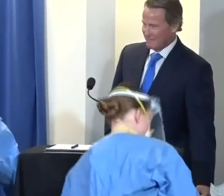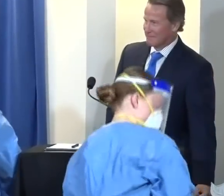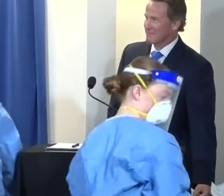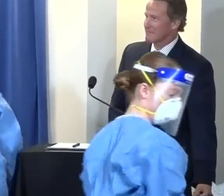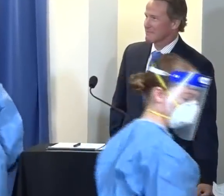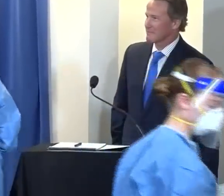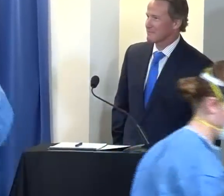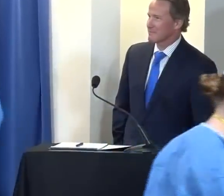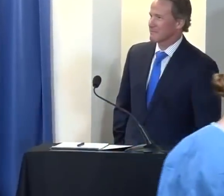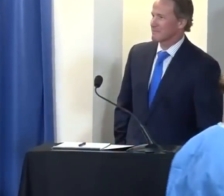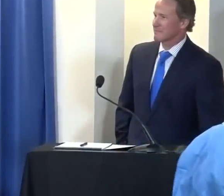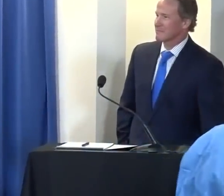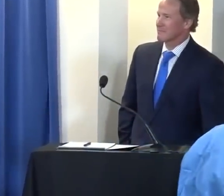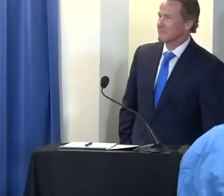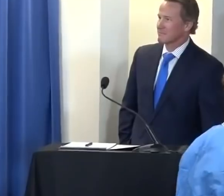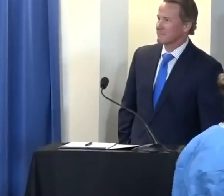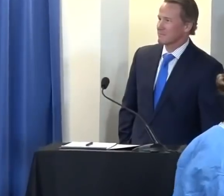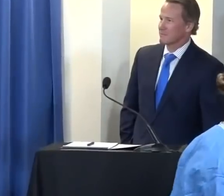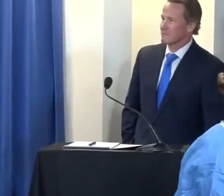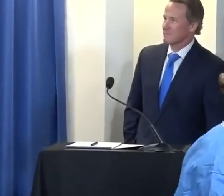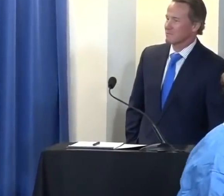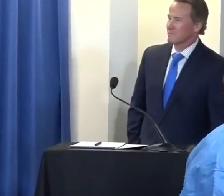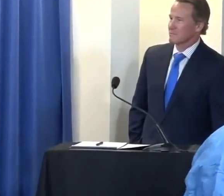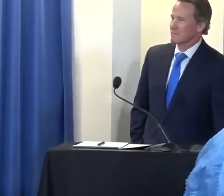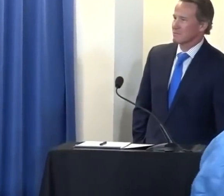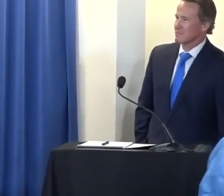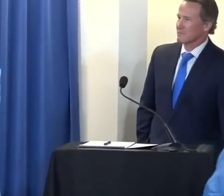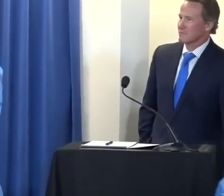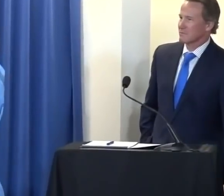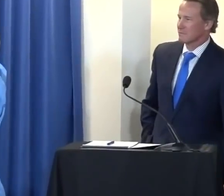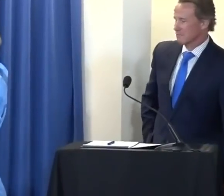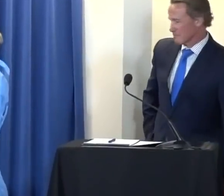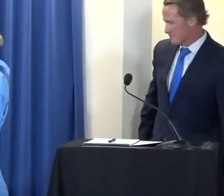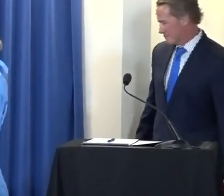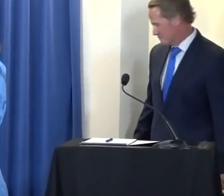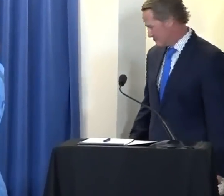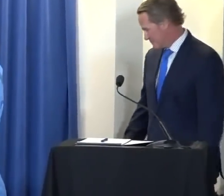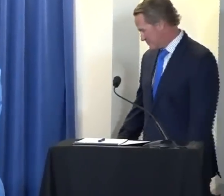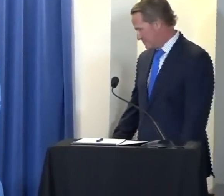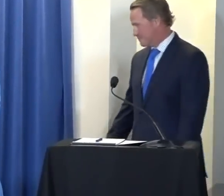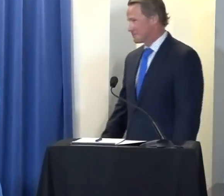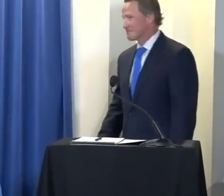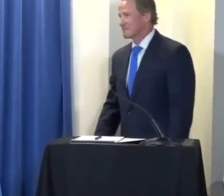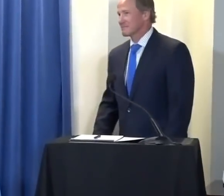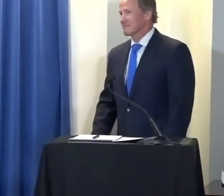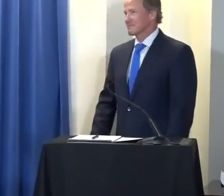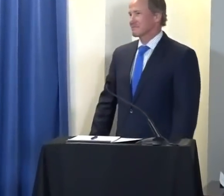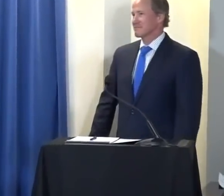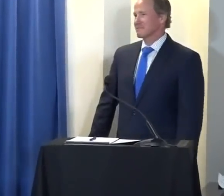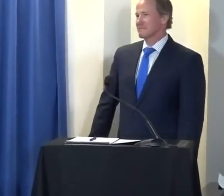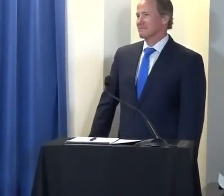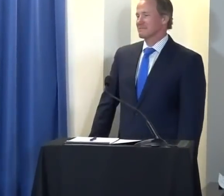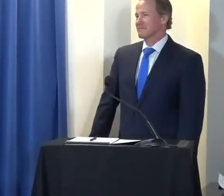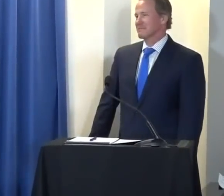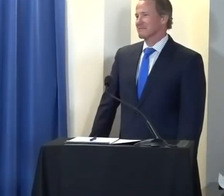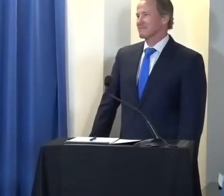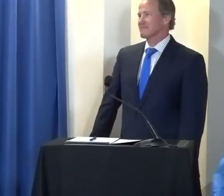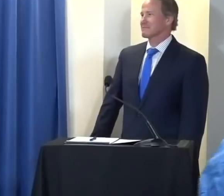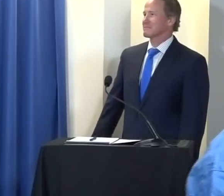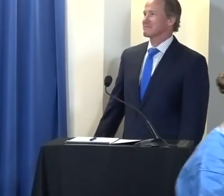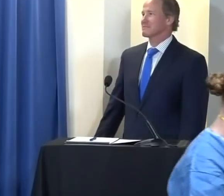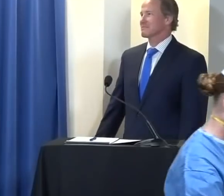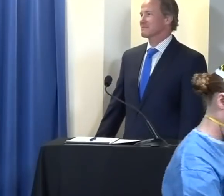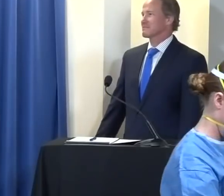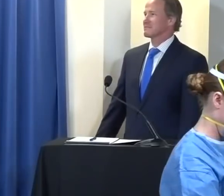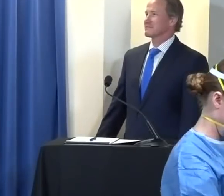So you've been doing these nursing homes. Yes, nursing homes, any state facilities where there's large amounts of